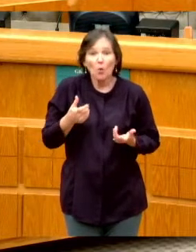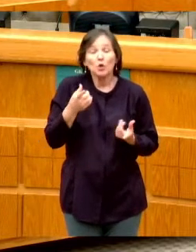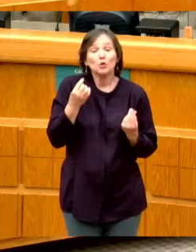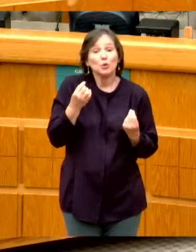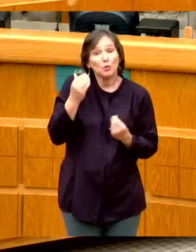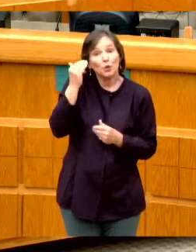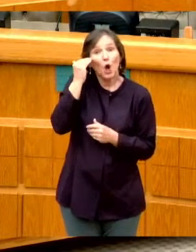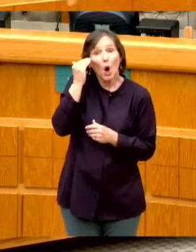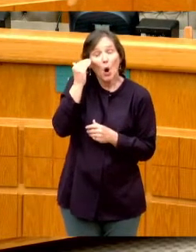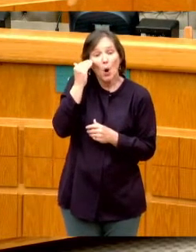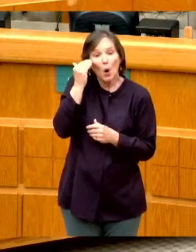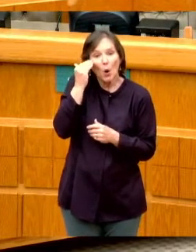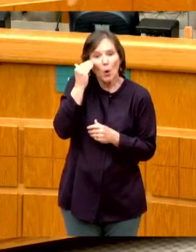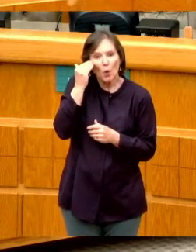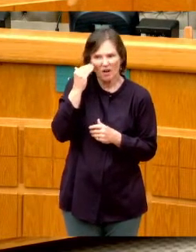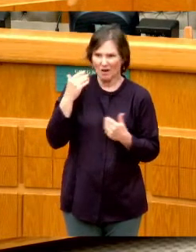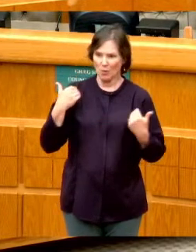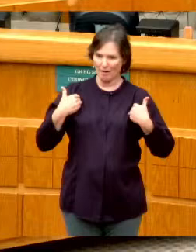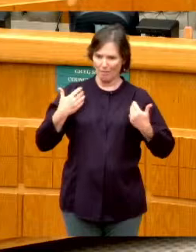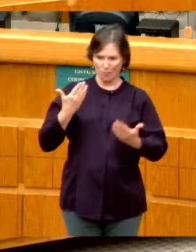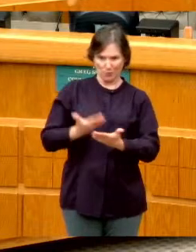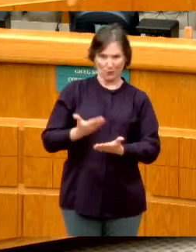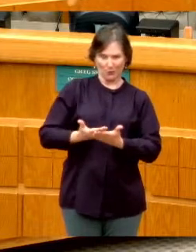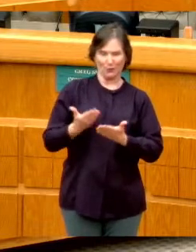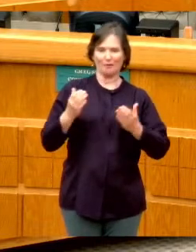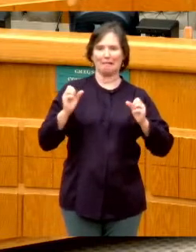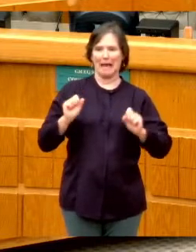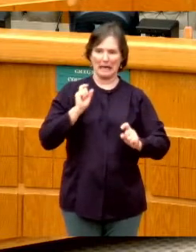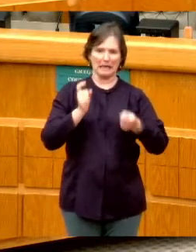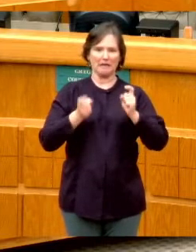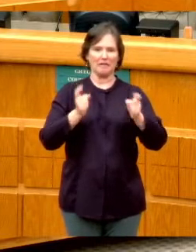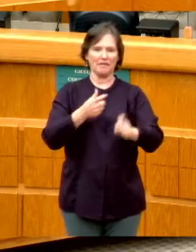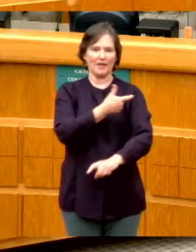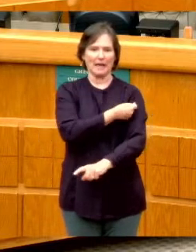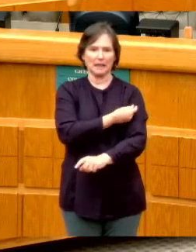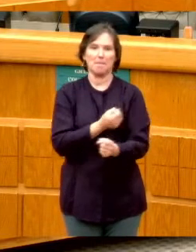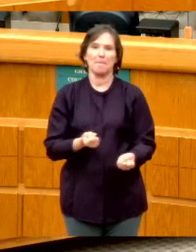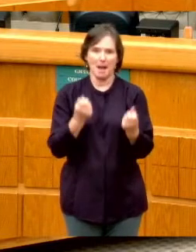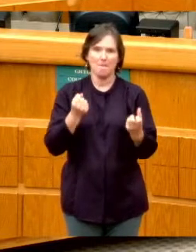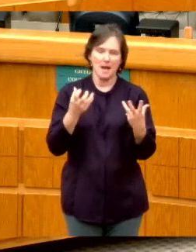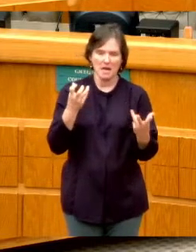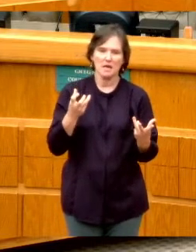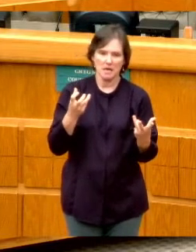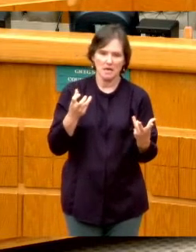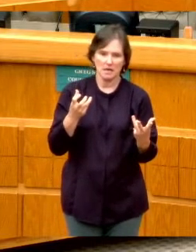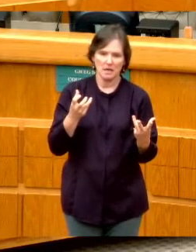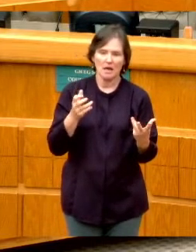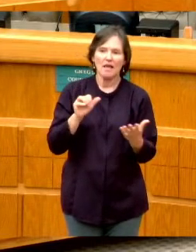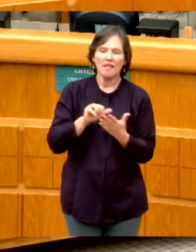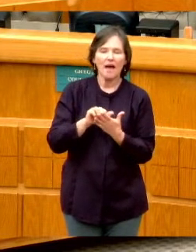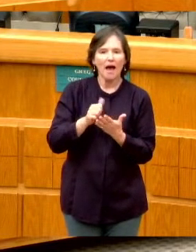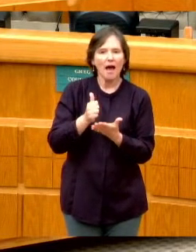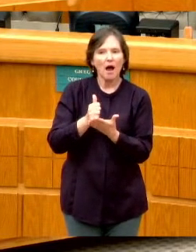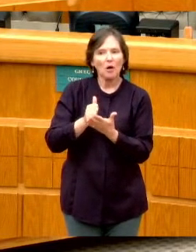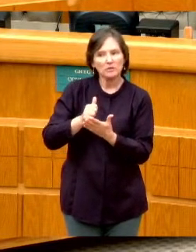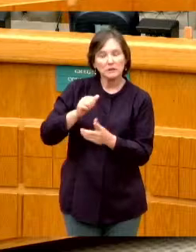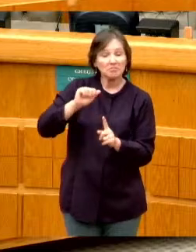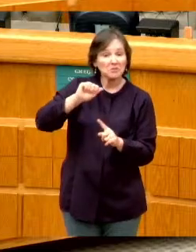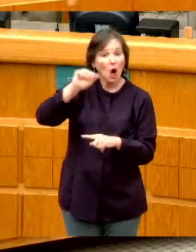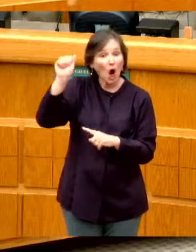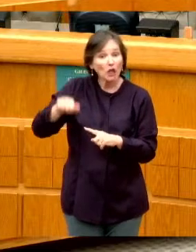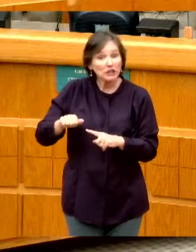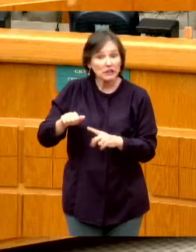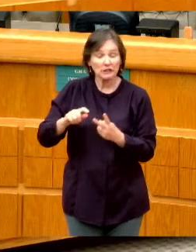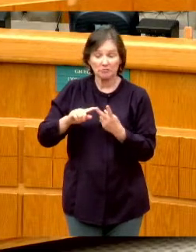that our proven ability to deliver vaccines in volume sends a very powerful message to Austin and the